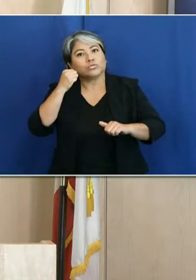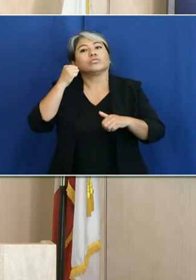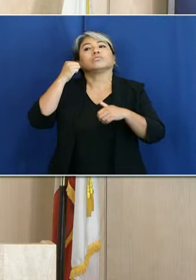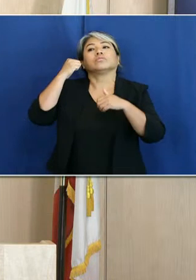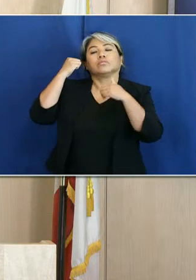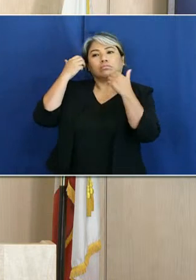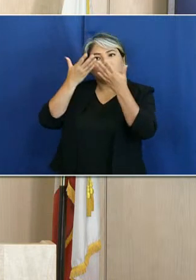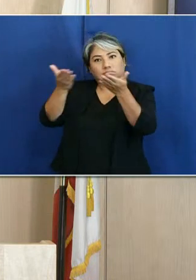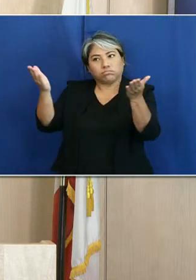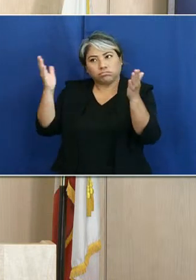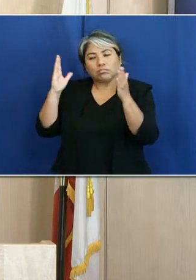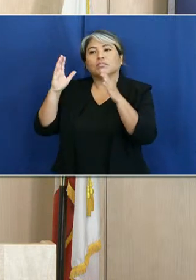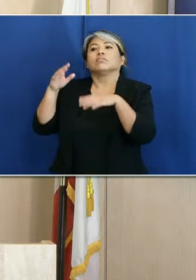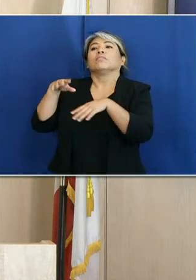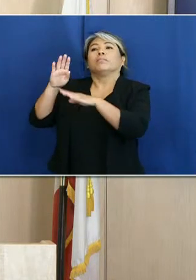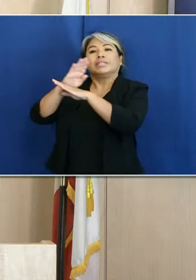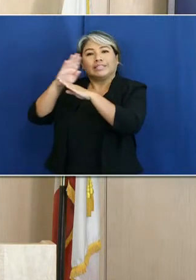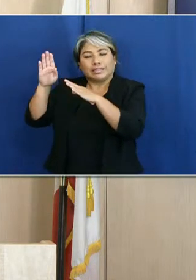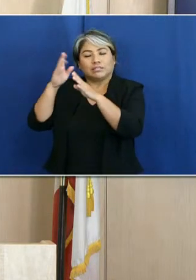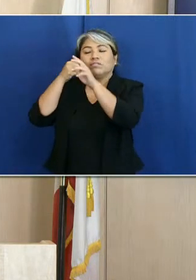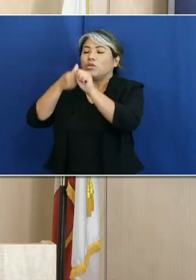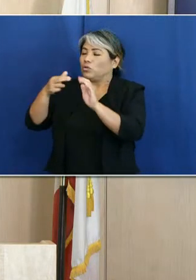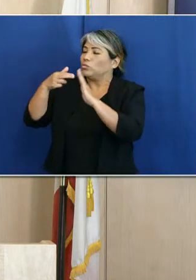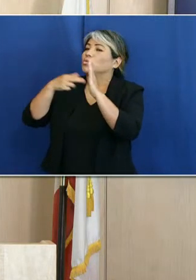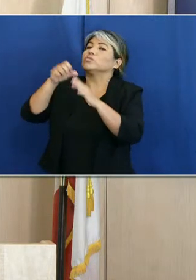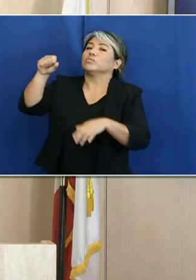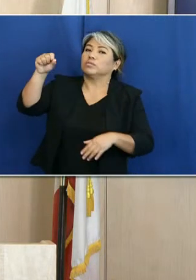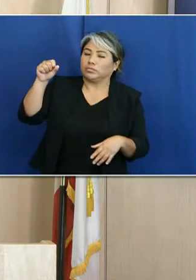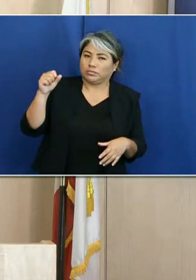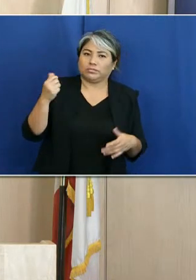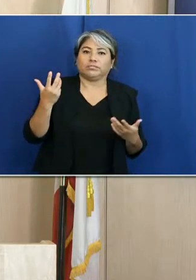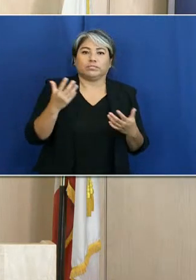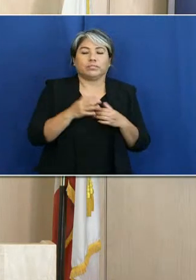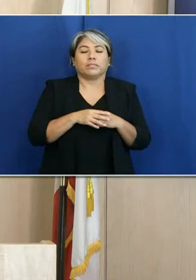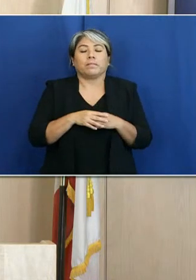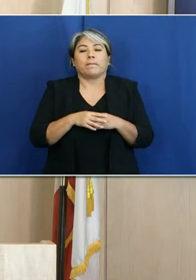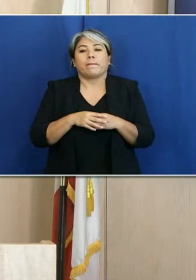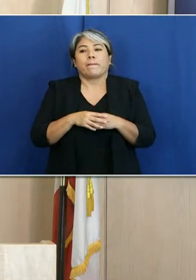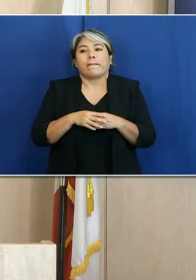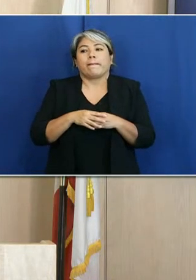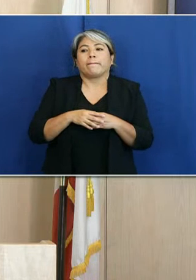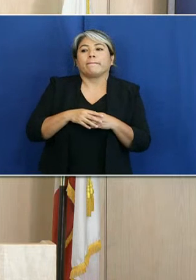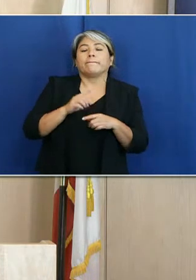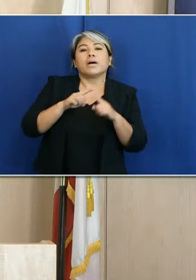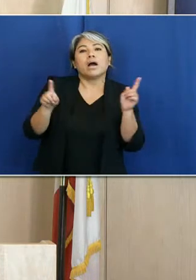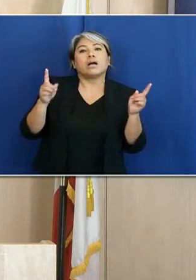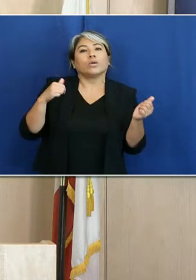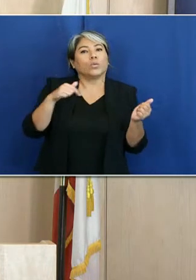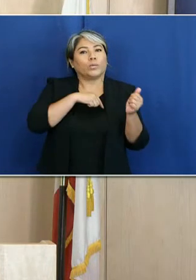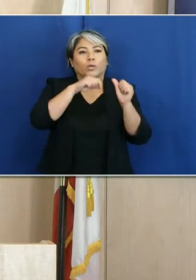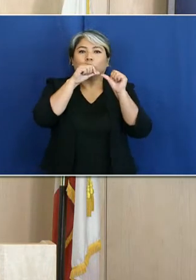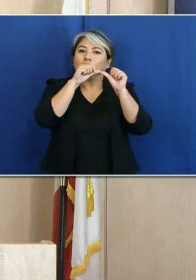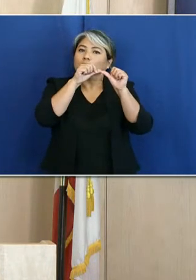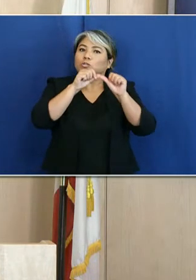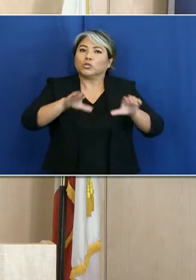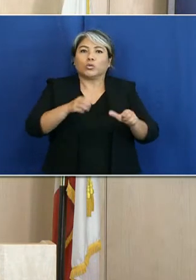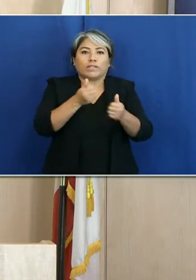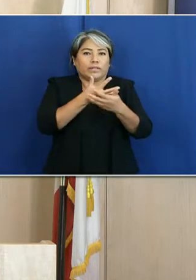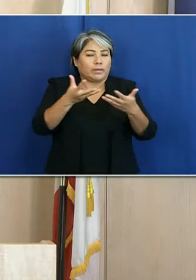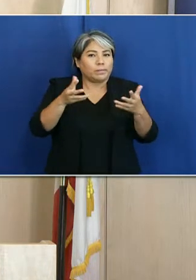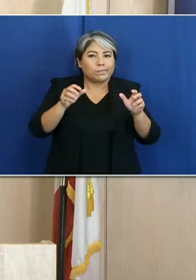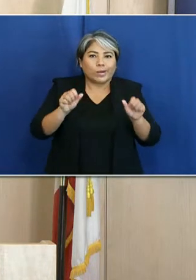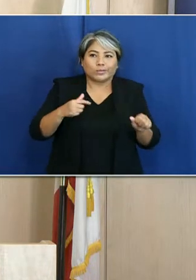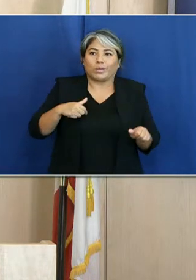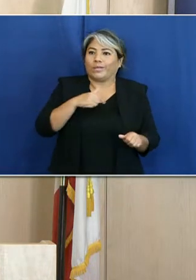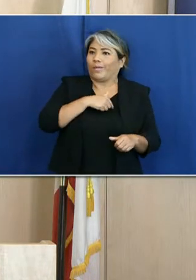majority of folks have come into compliance at some point along that process. But we'll continue to do everything possible we